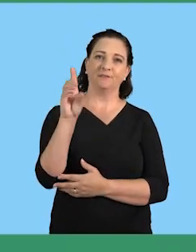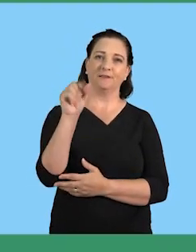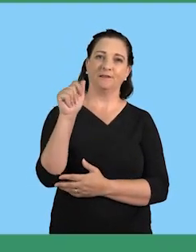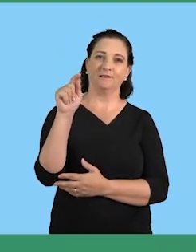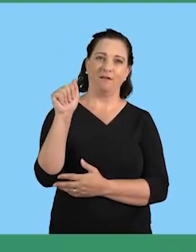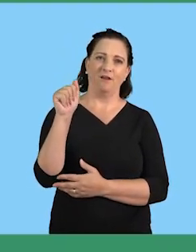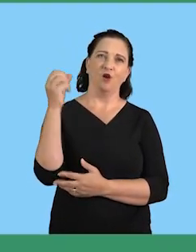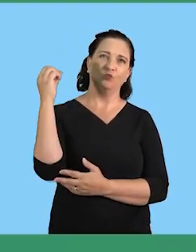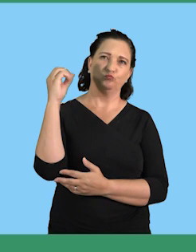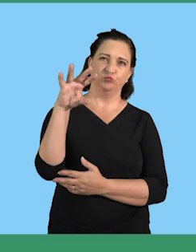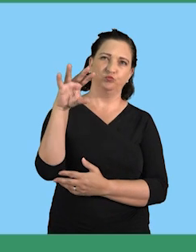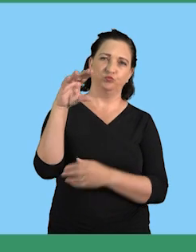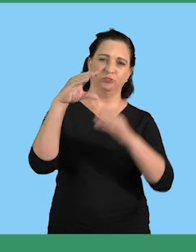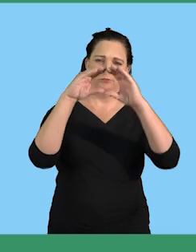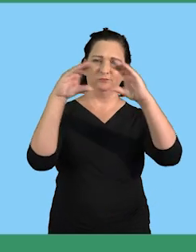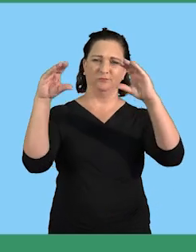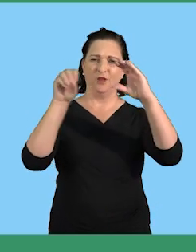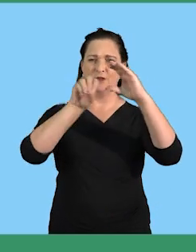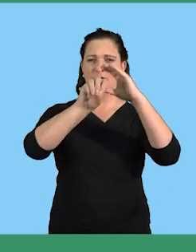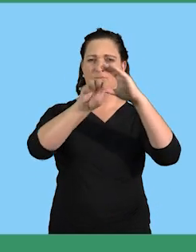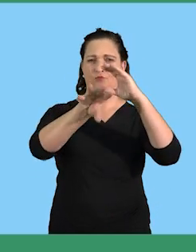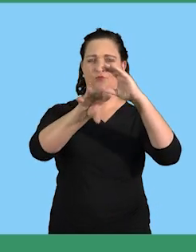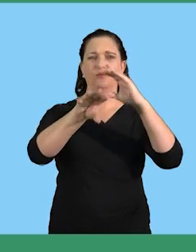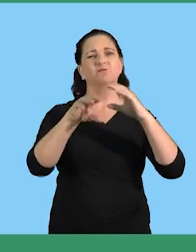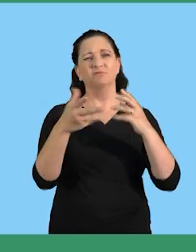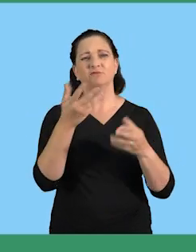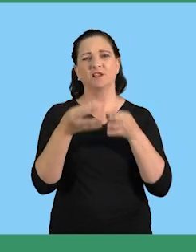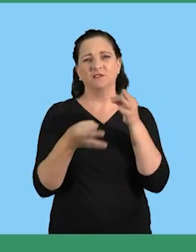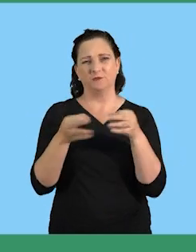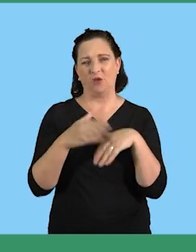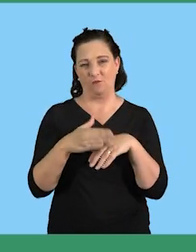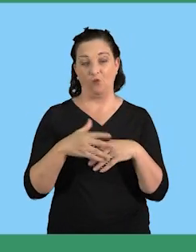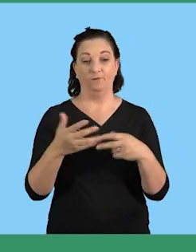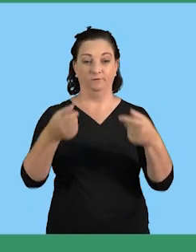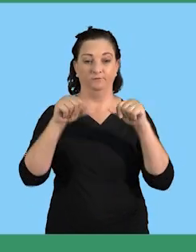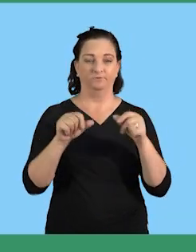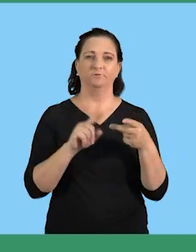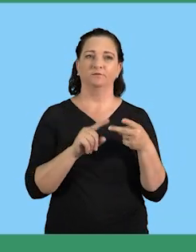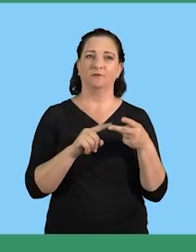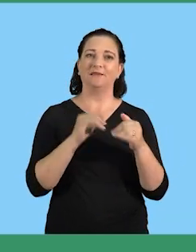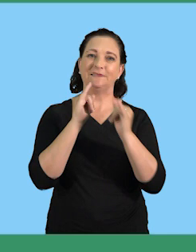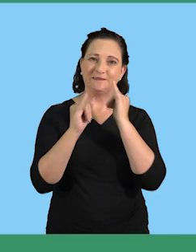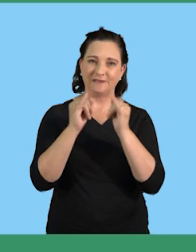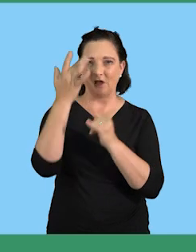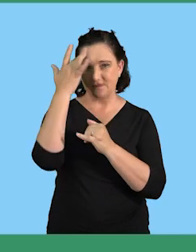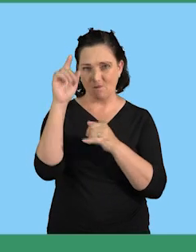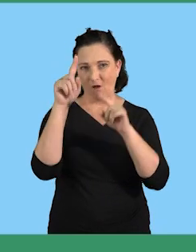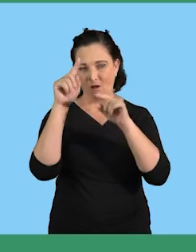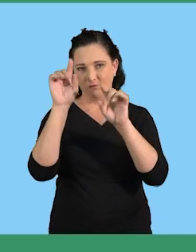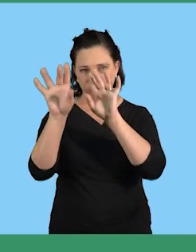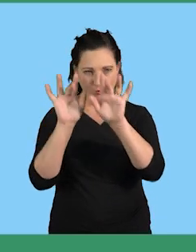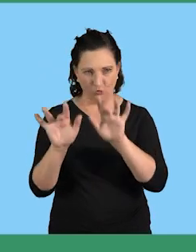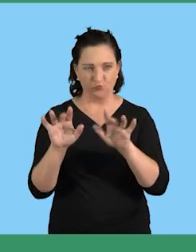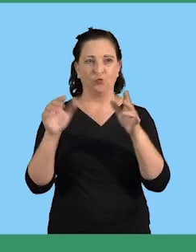projector. You must be familiar with what a data projector is, but I'll explain just now. We've got interactive whiteboard or smart boards. We've